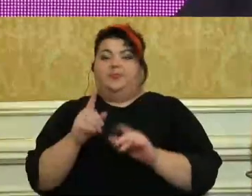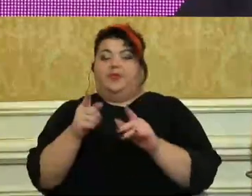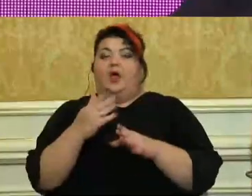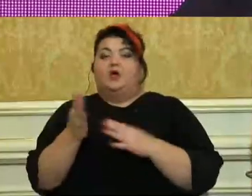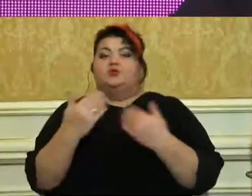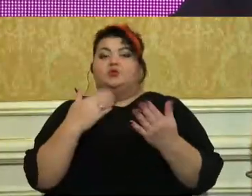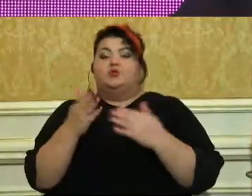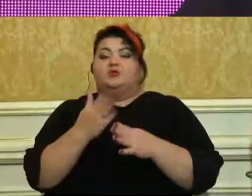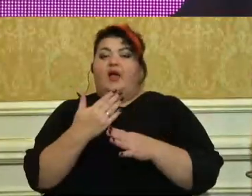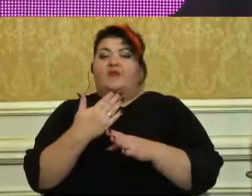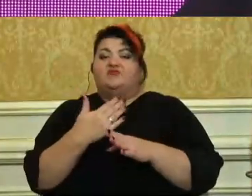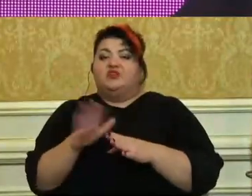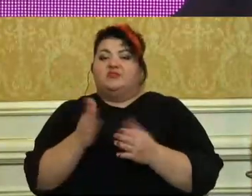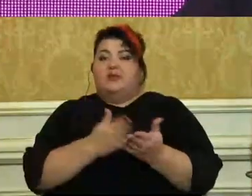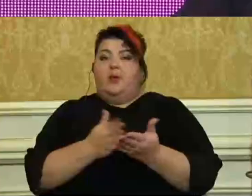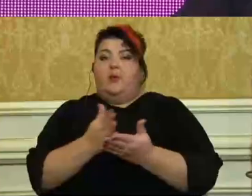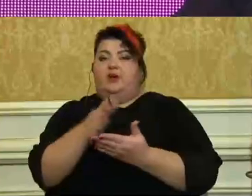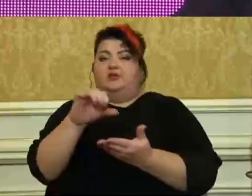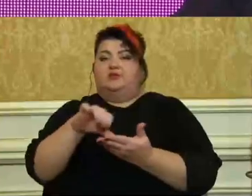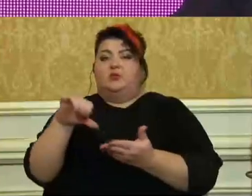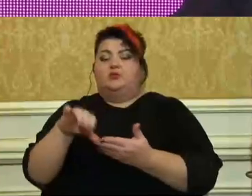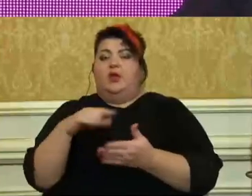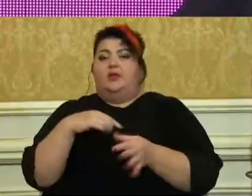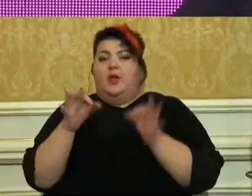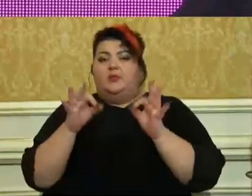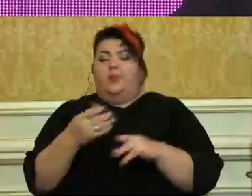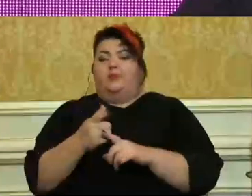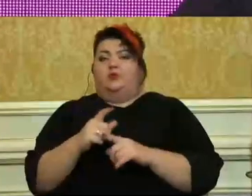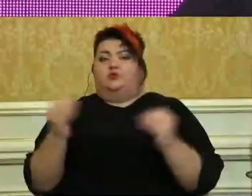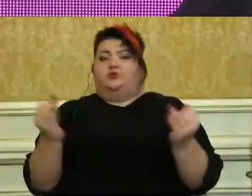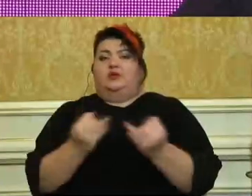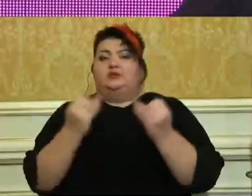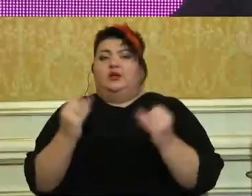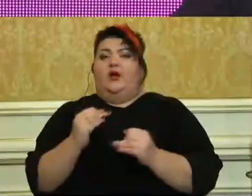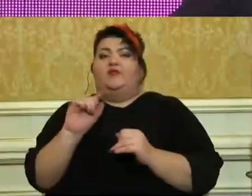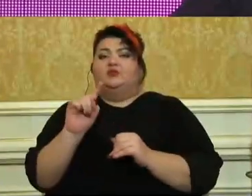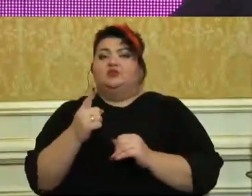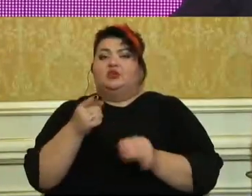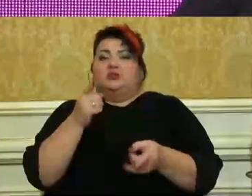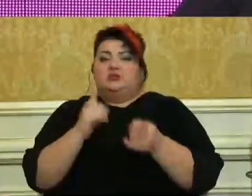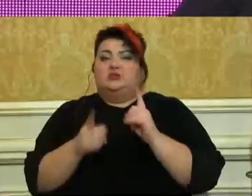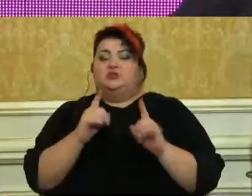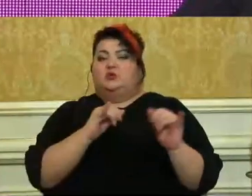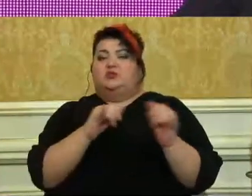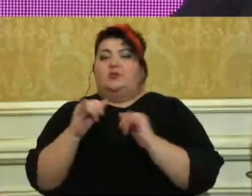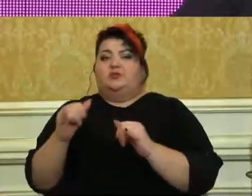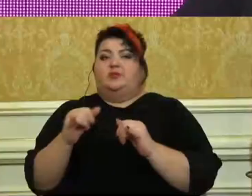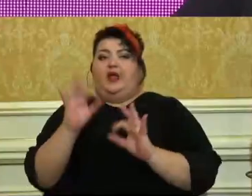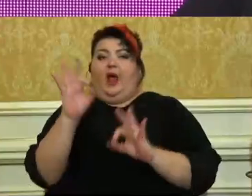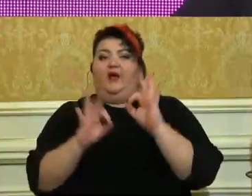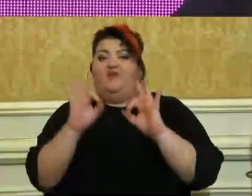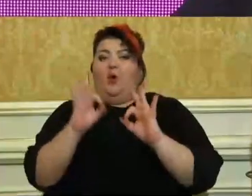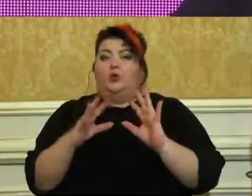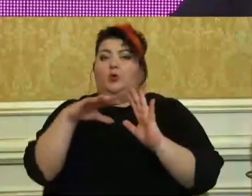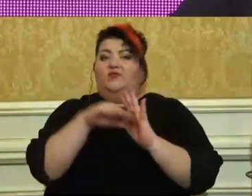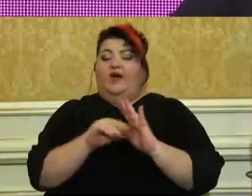criteria, the best criteria, especially in the field of political activities? So well, in reality for us, it's very interesting. We just, you know, is it